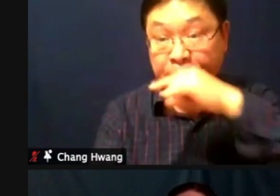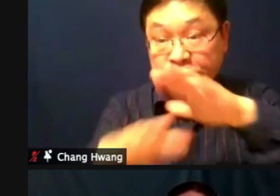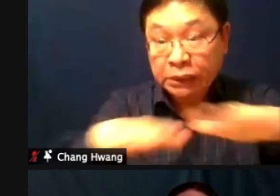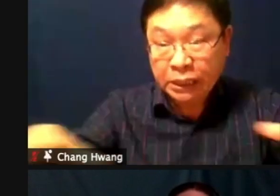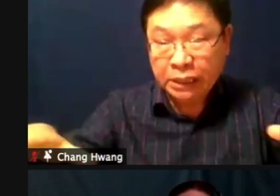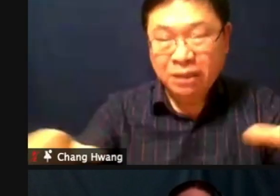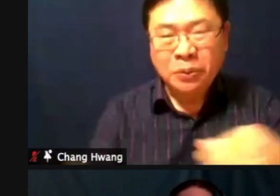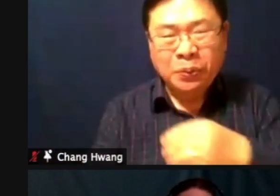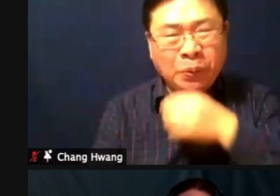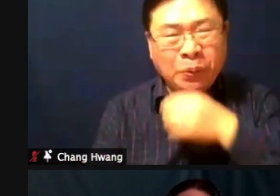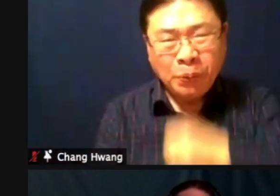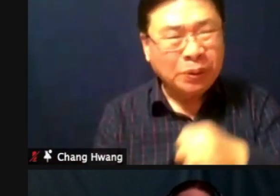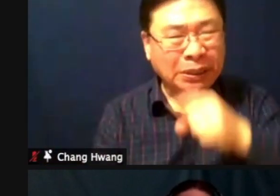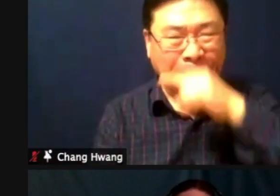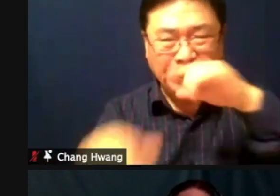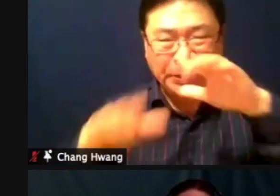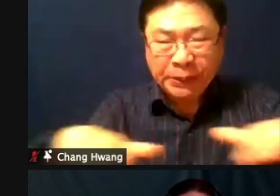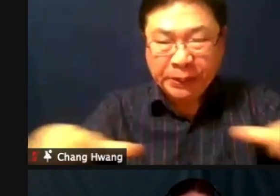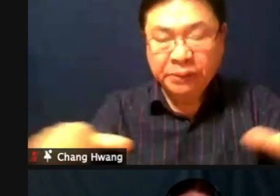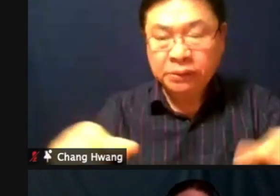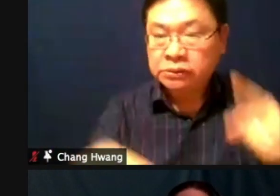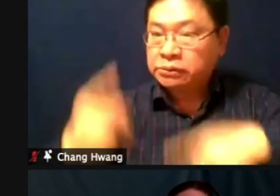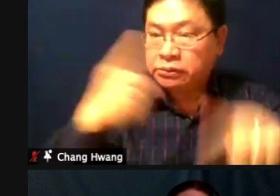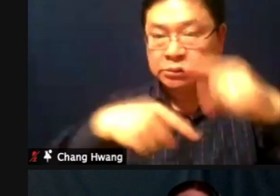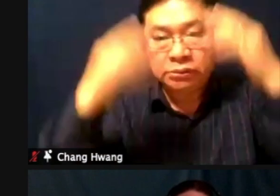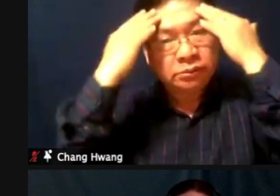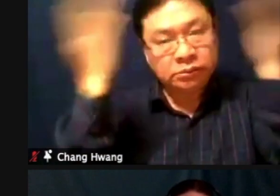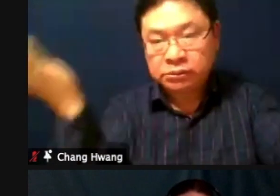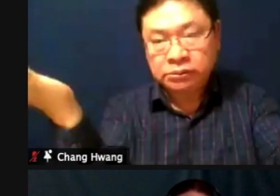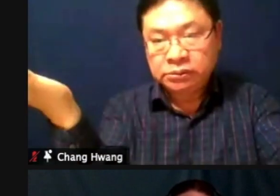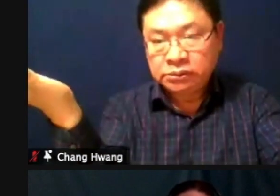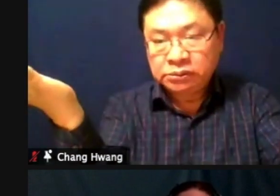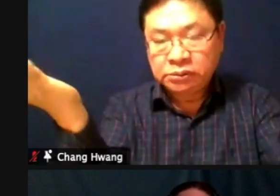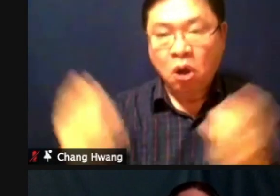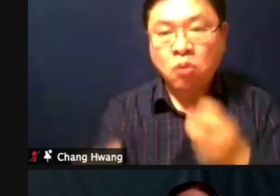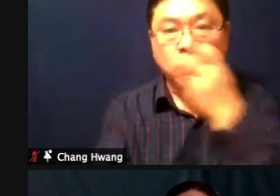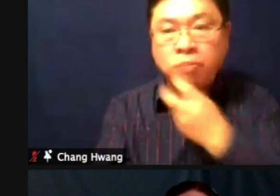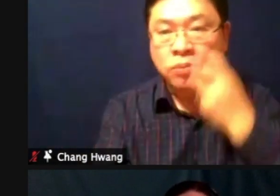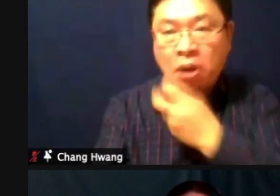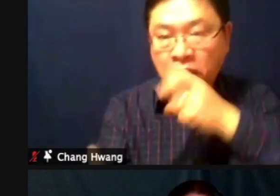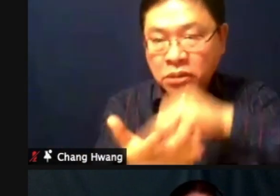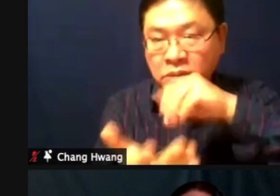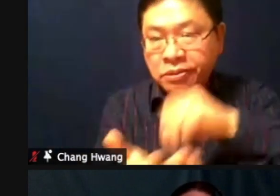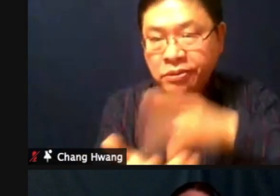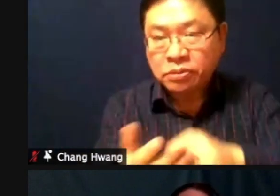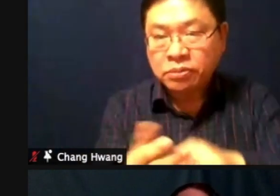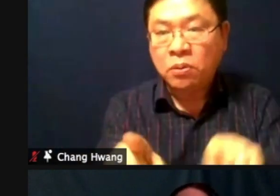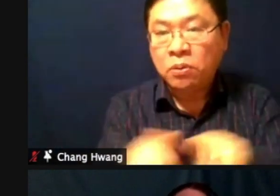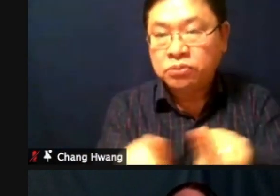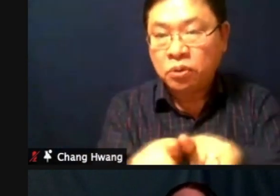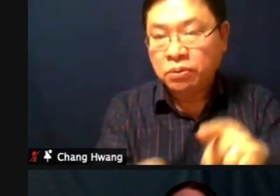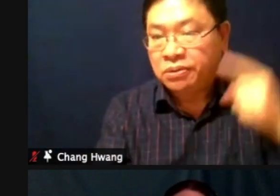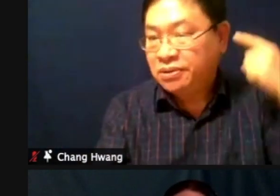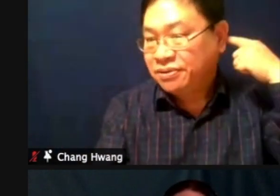So we're seeing numbers plummet with deaf children in South Korea. Many of them don't know how to sign. They've grown